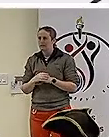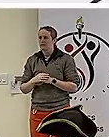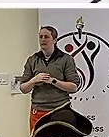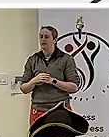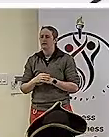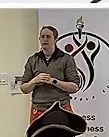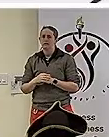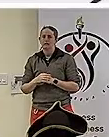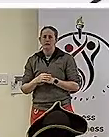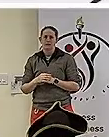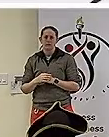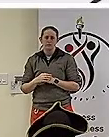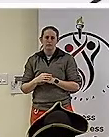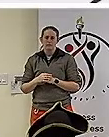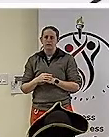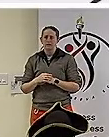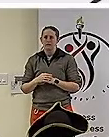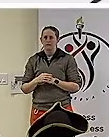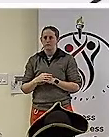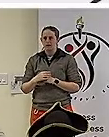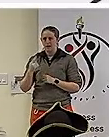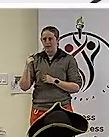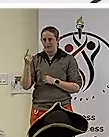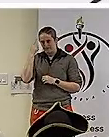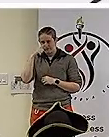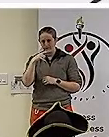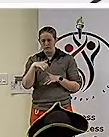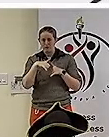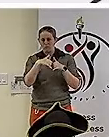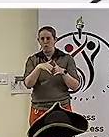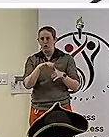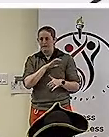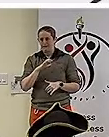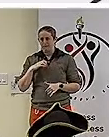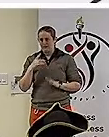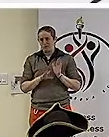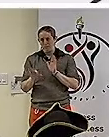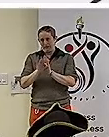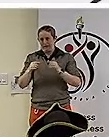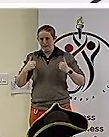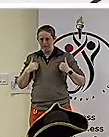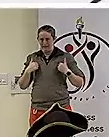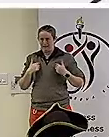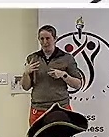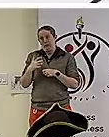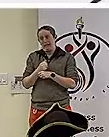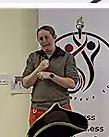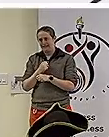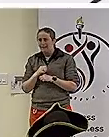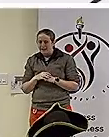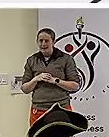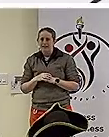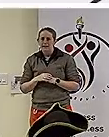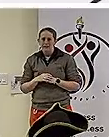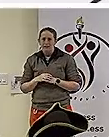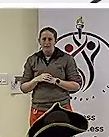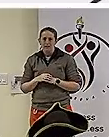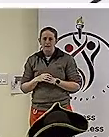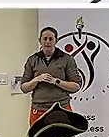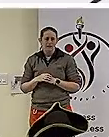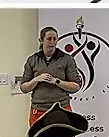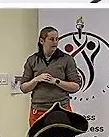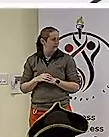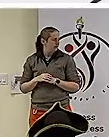Hebb Awards Committee for choosing me as one of the winners of the, this is, excuse me,